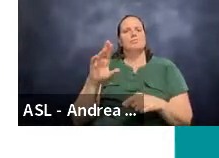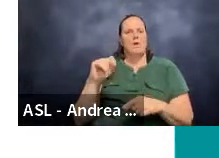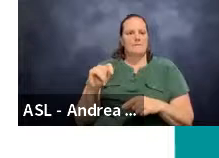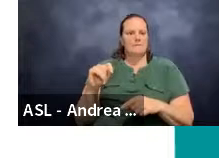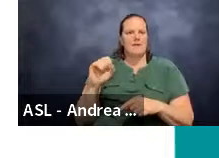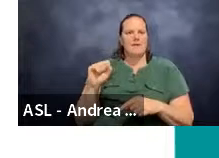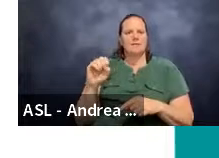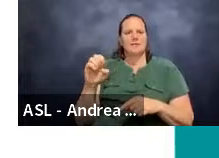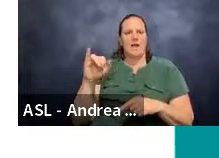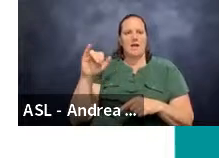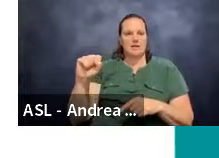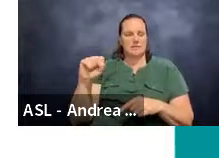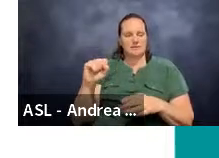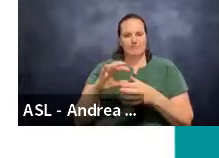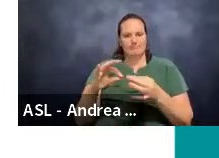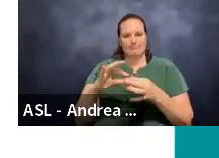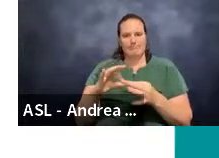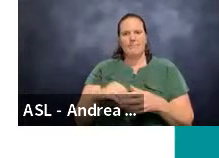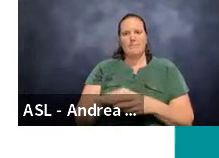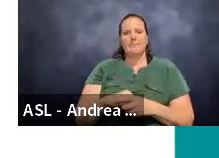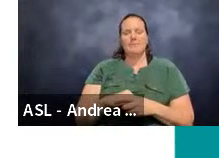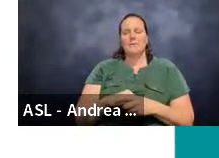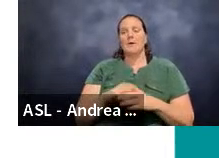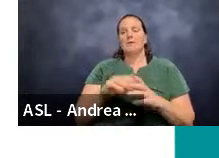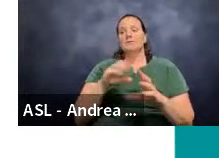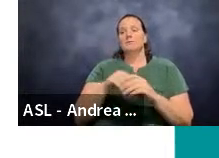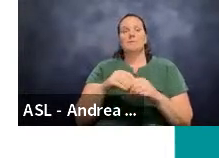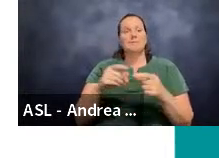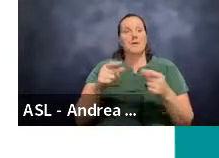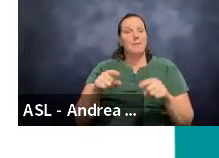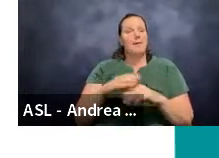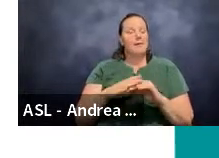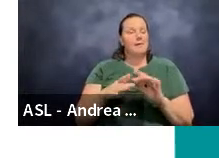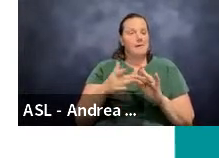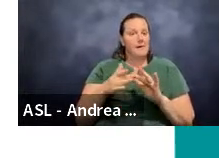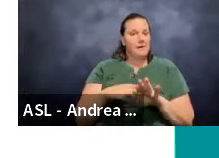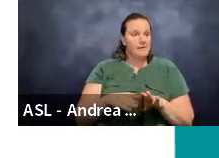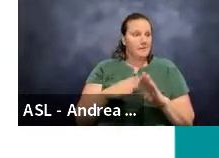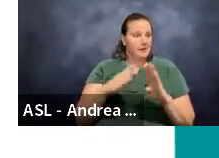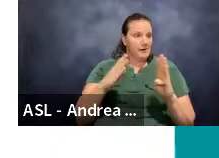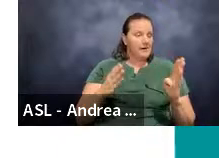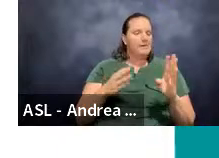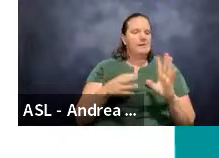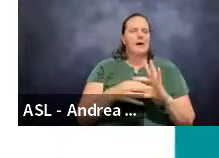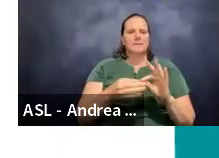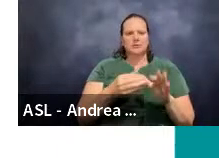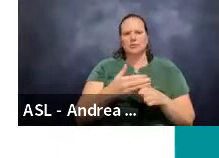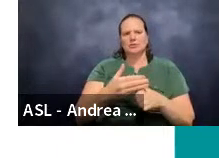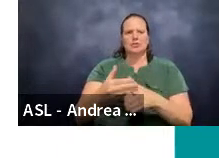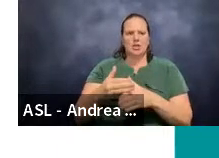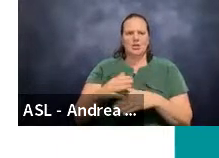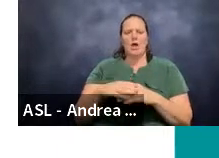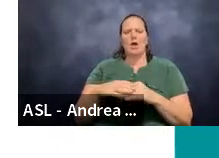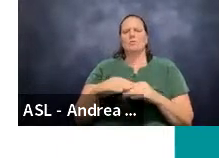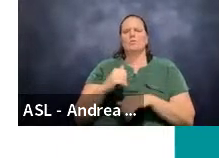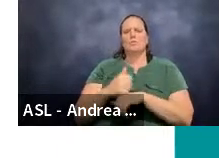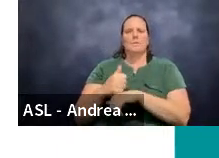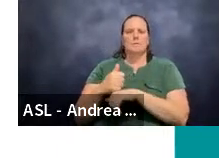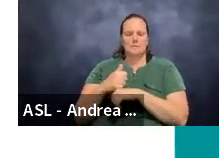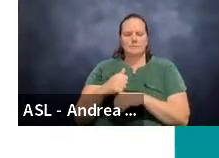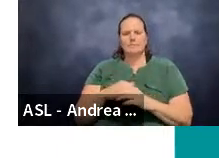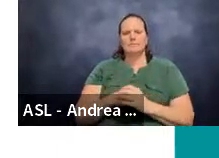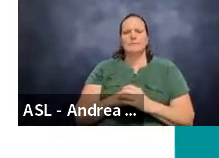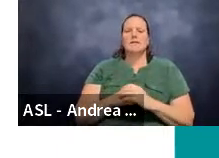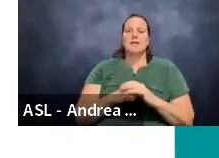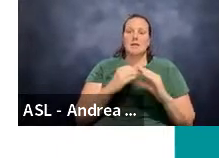comment period. Participation can occur via the online open house, and comments can be shared via web-based form,